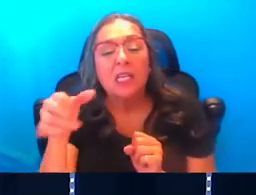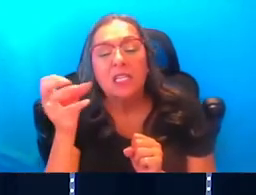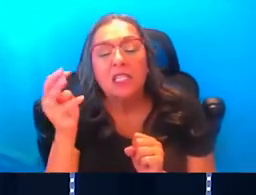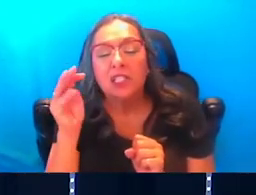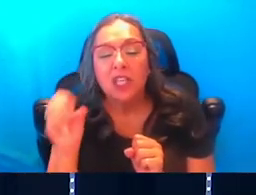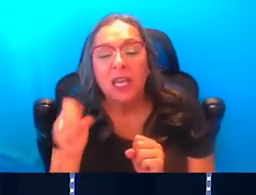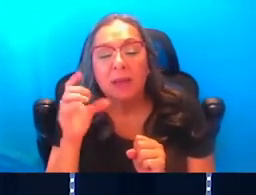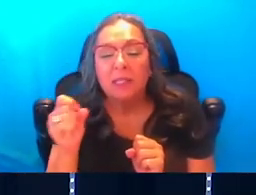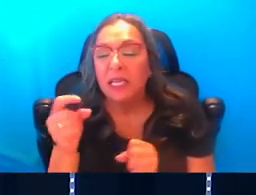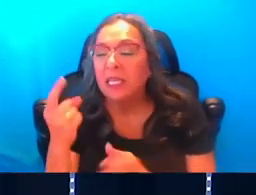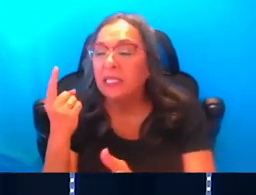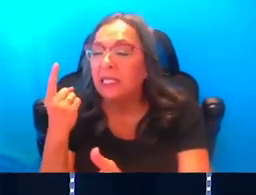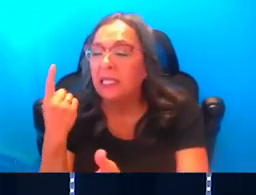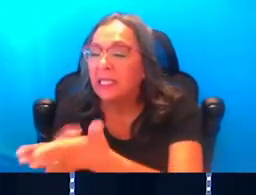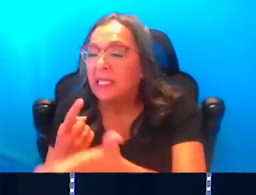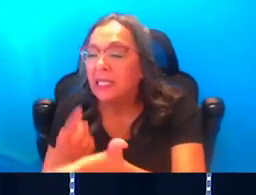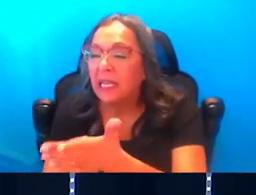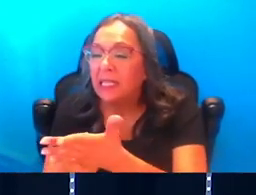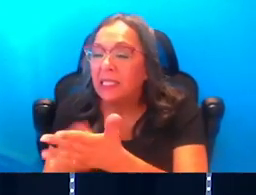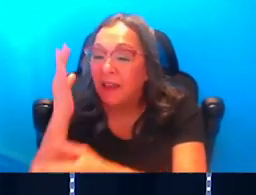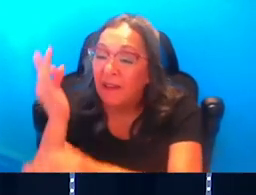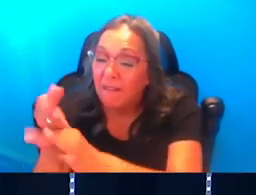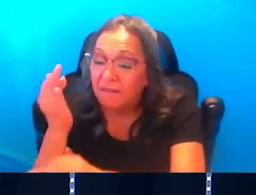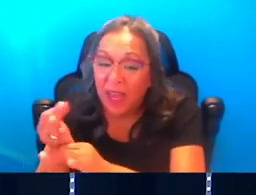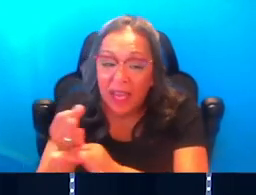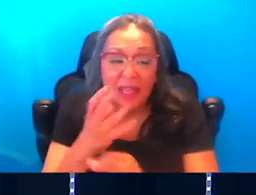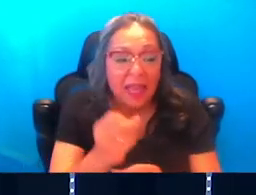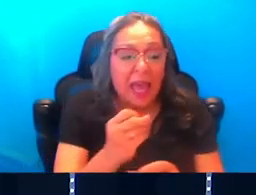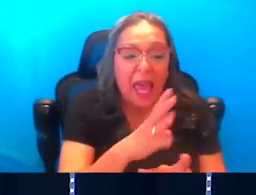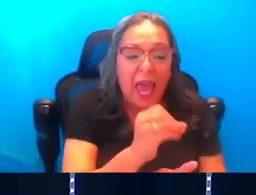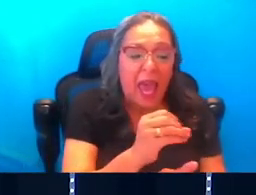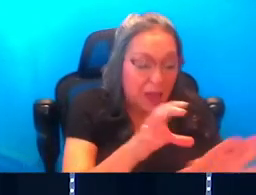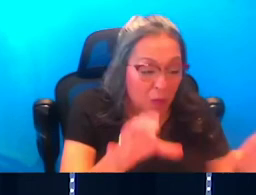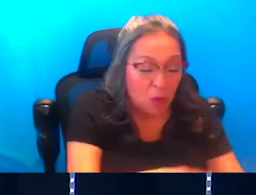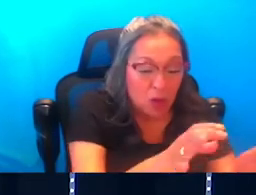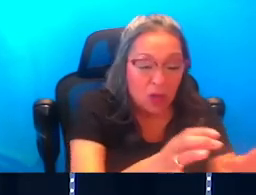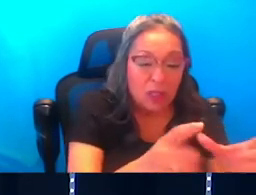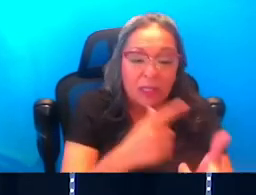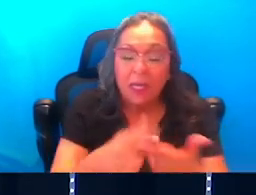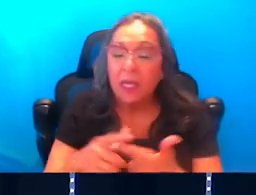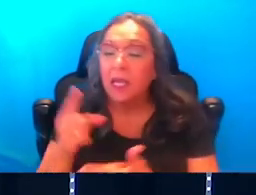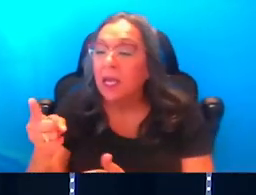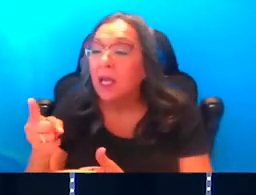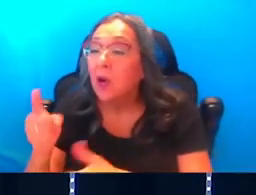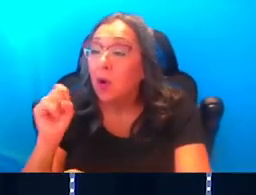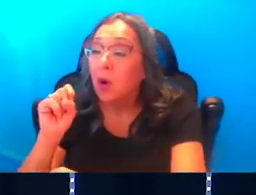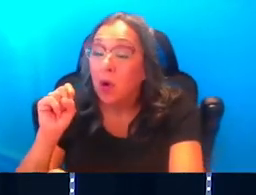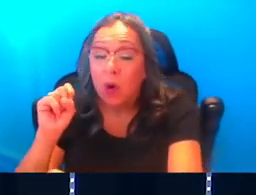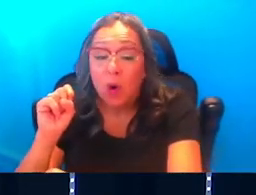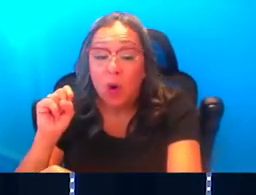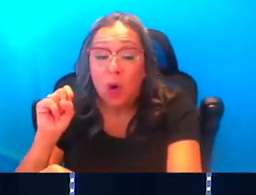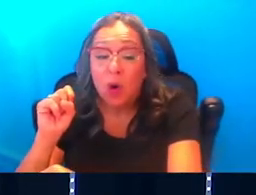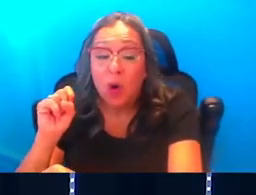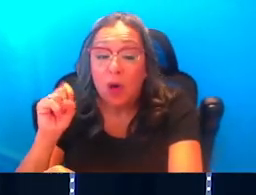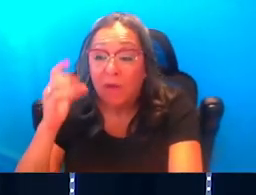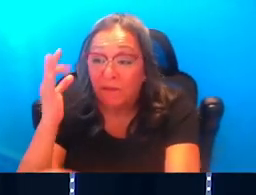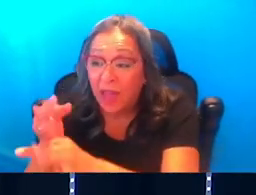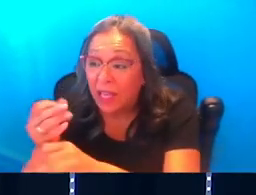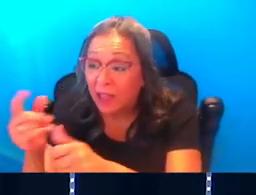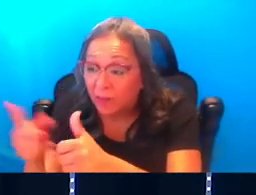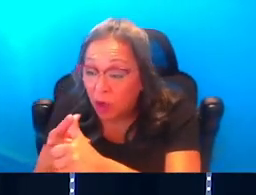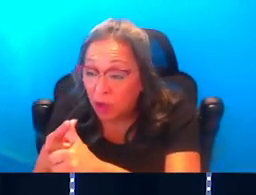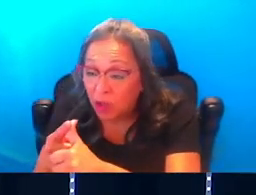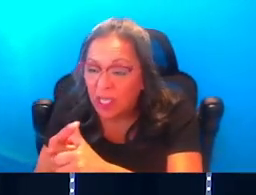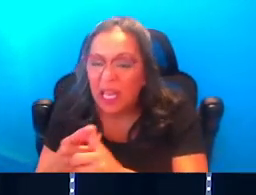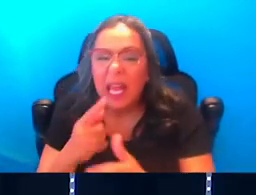and works. Remember that first step that Abraham and Rahab took? And then the works came later. He's going to look at this.